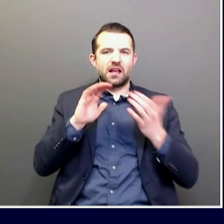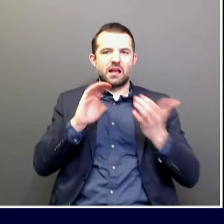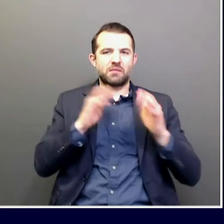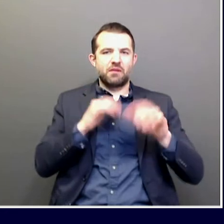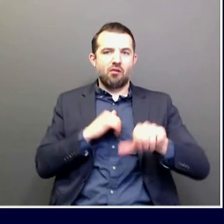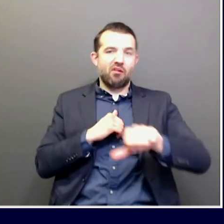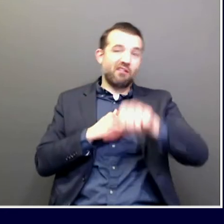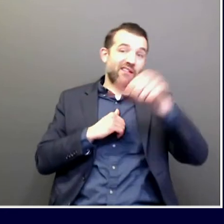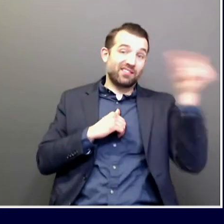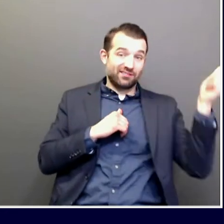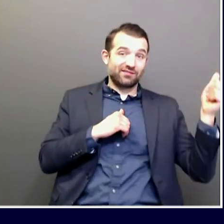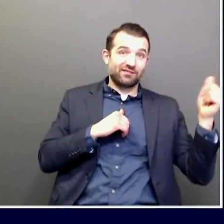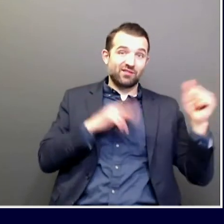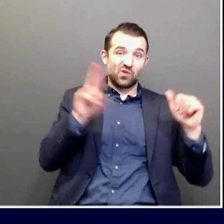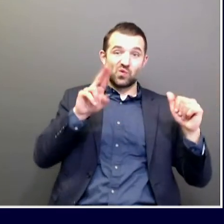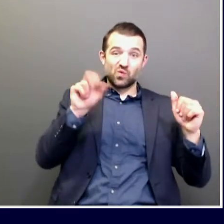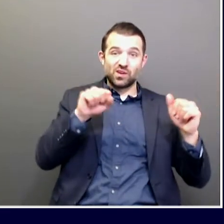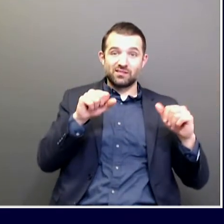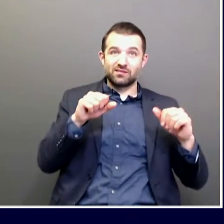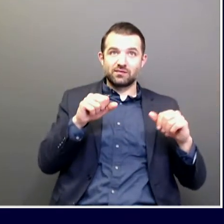particularly the changes in the heavy blue line.